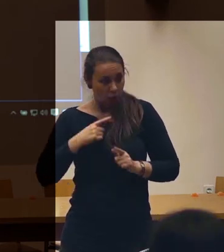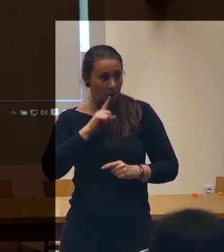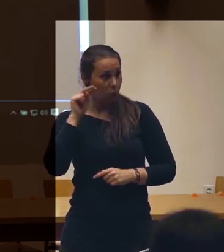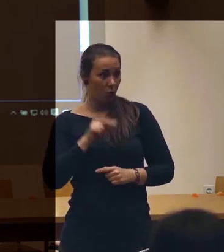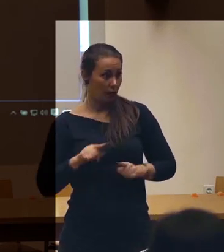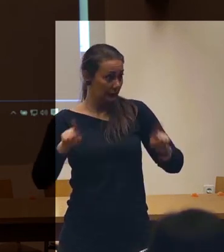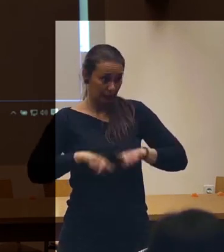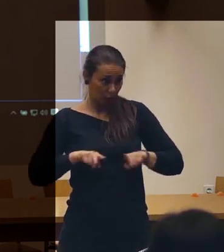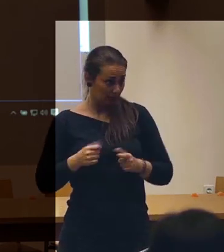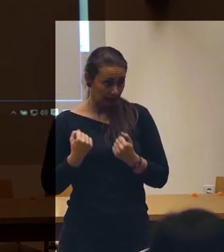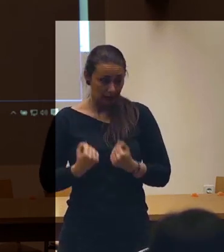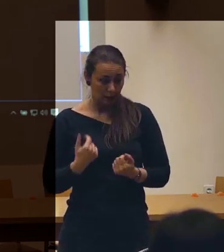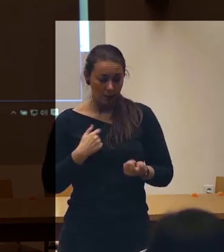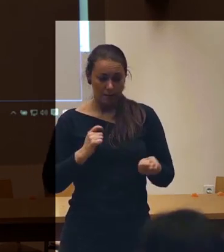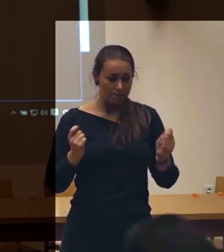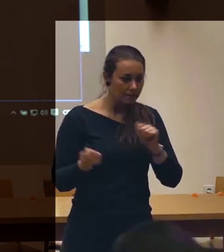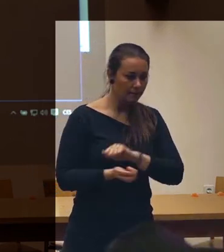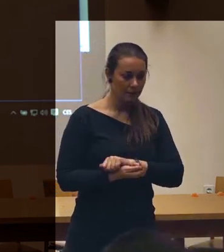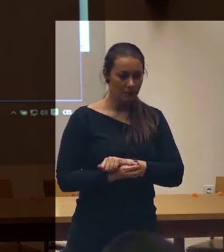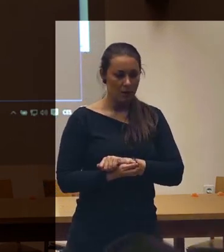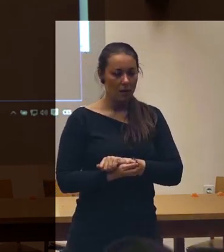disability. After that,